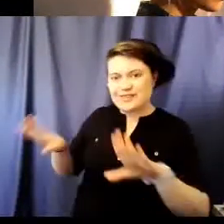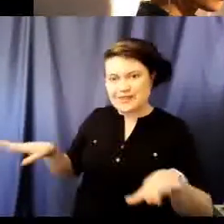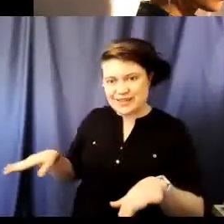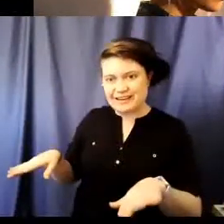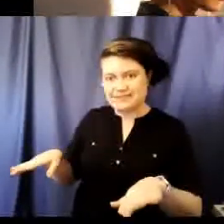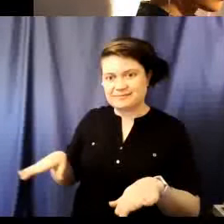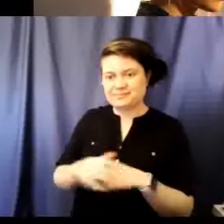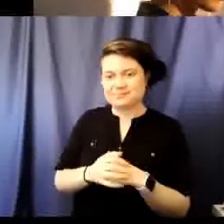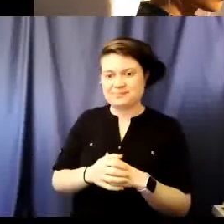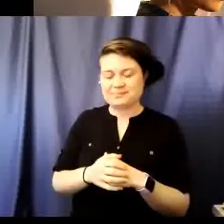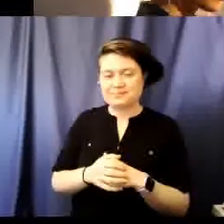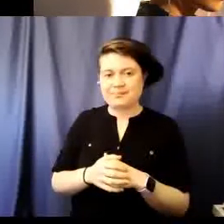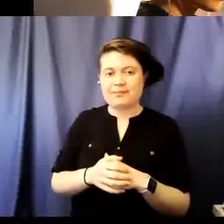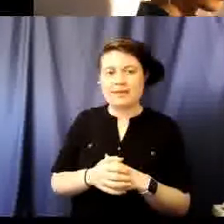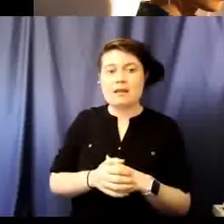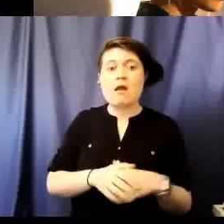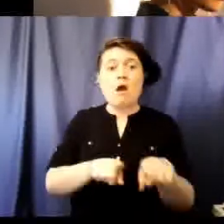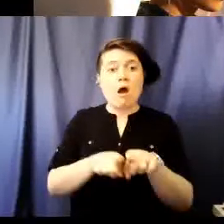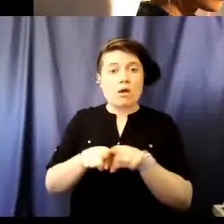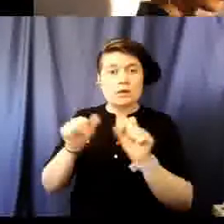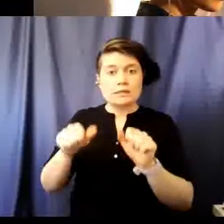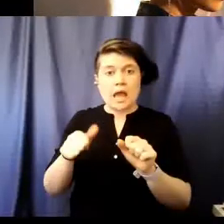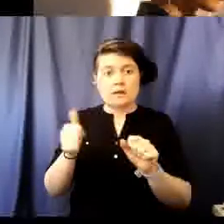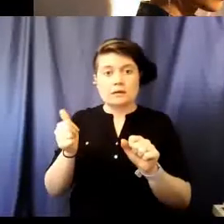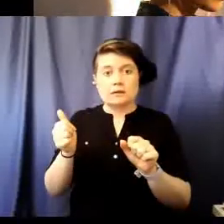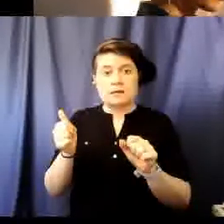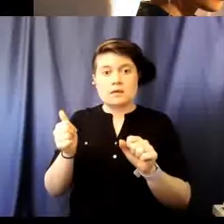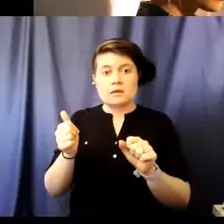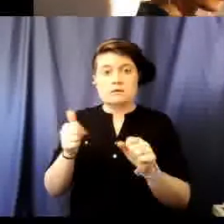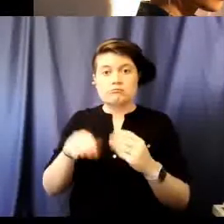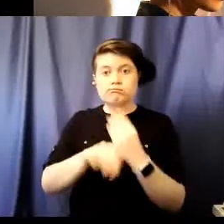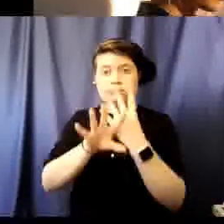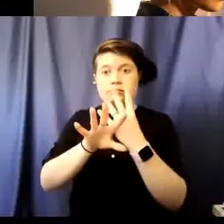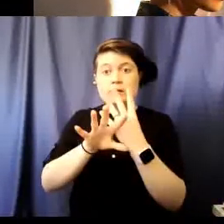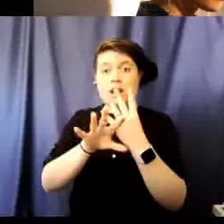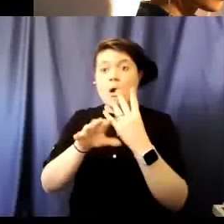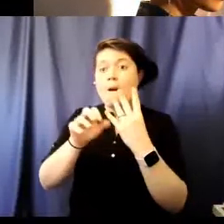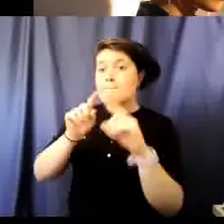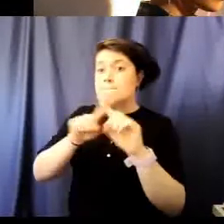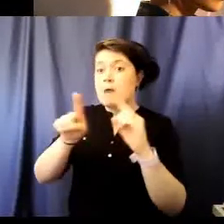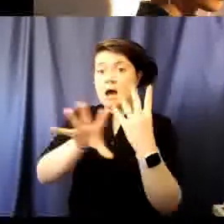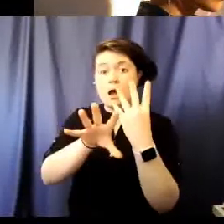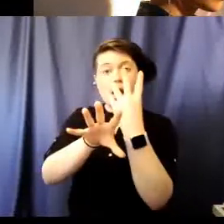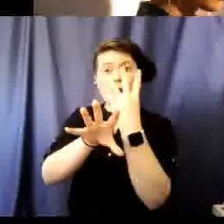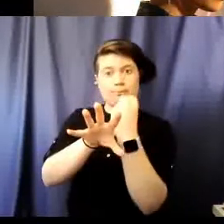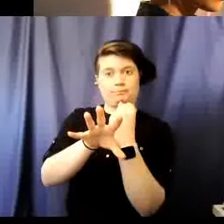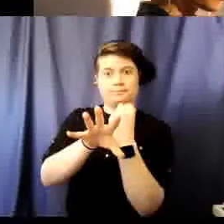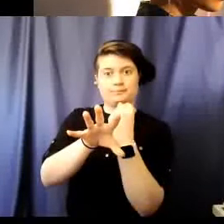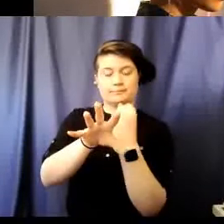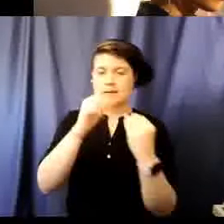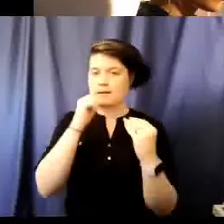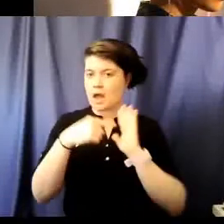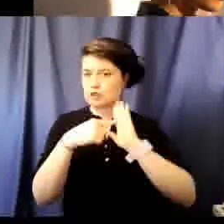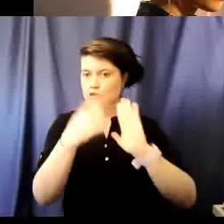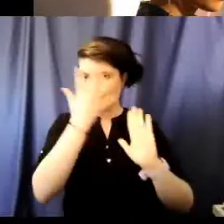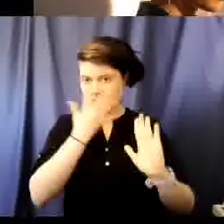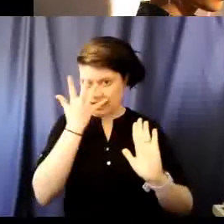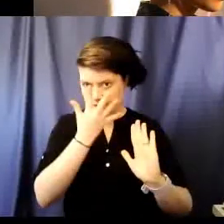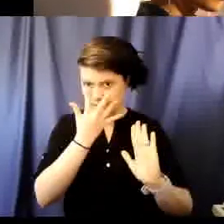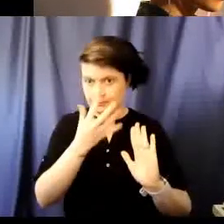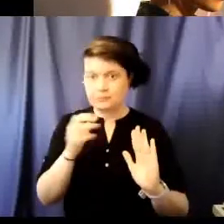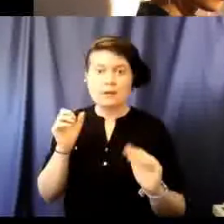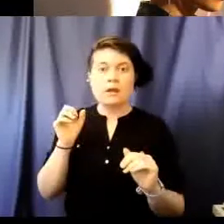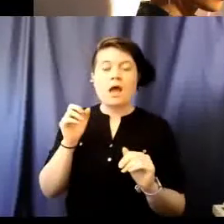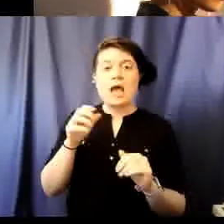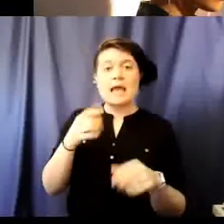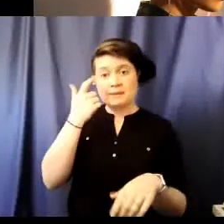Survivors can also attend virtually and not have to show their face or use a real name if they wish. And because there are some free